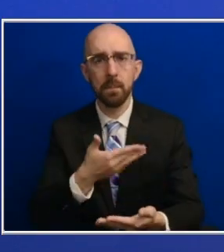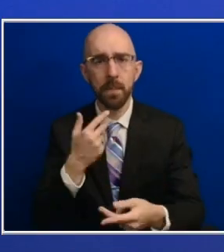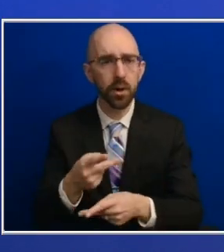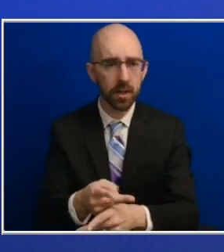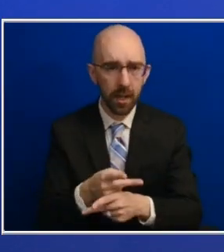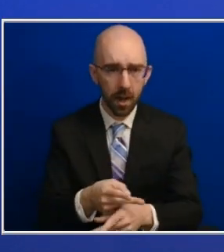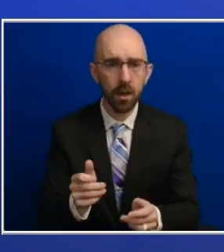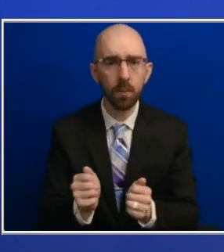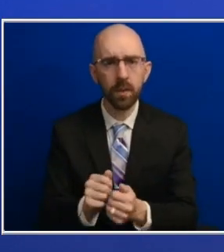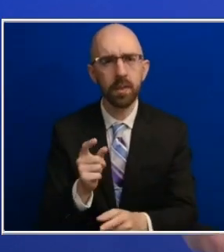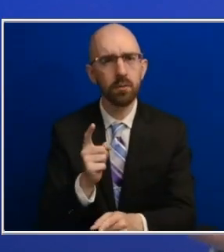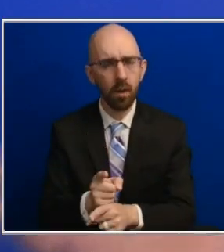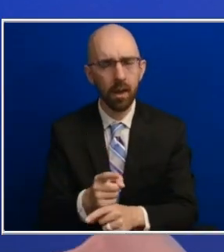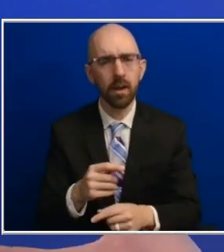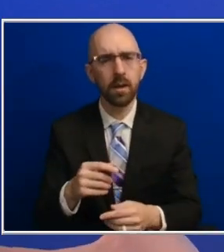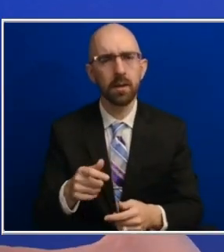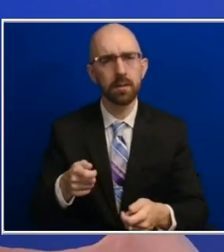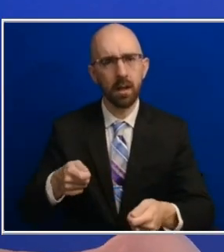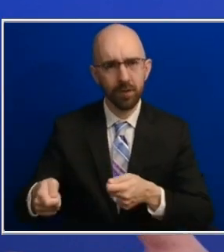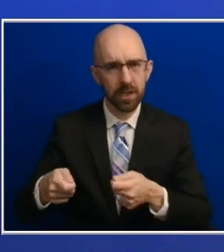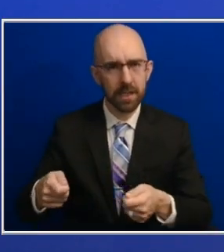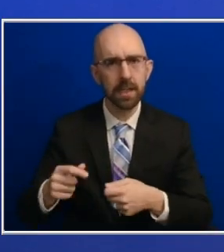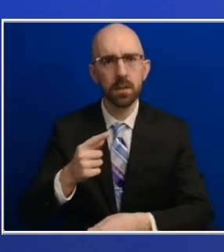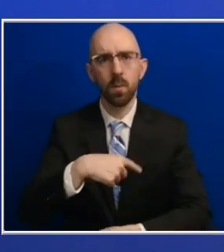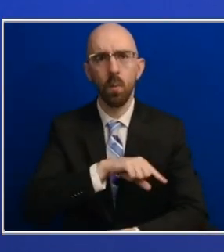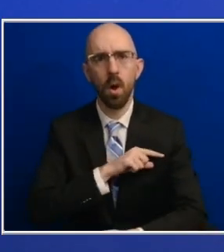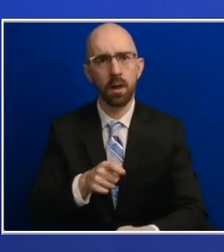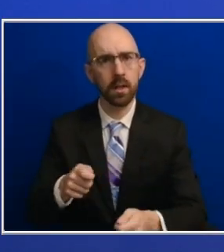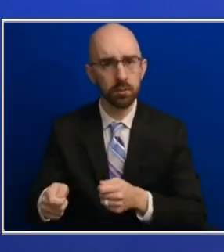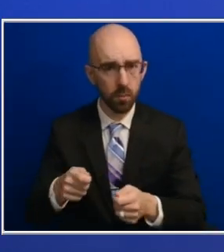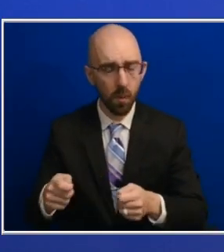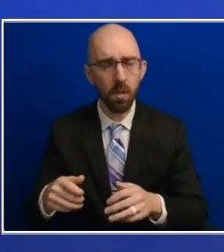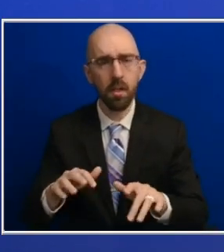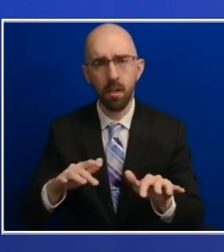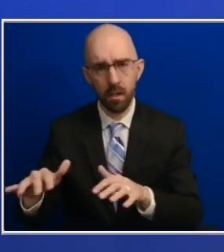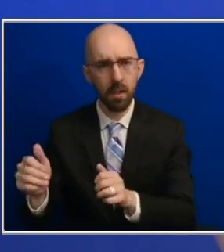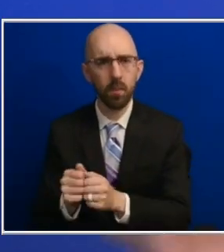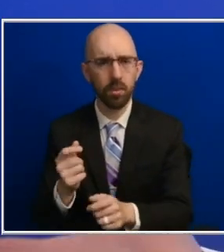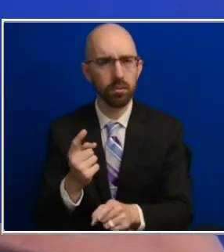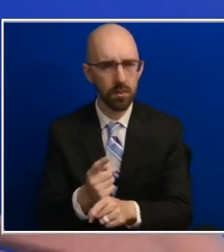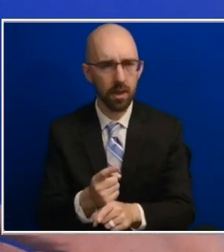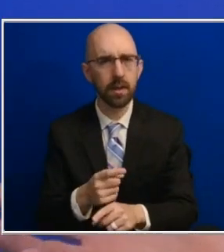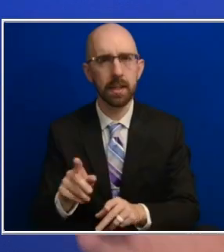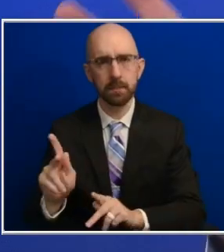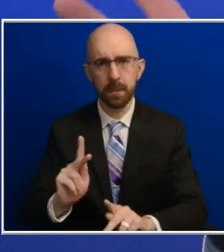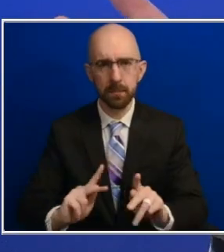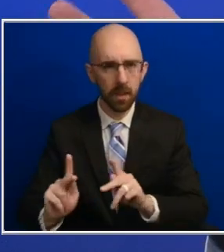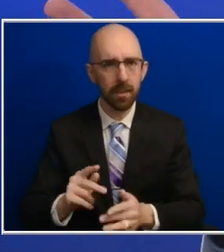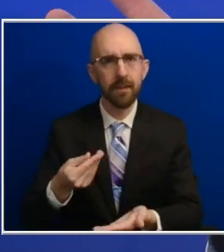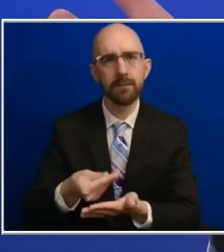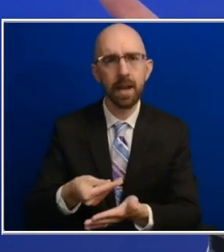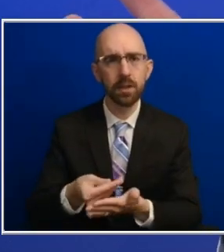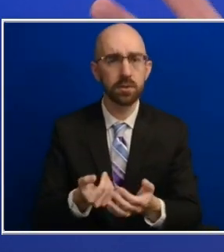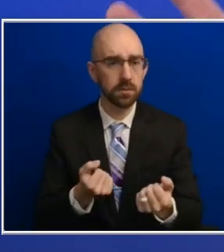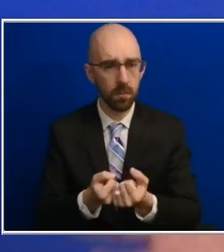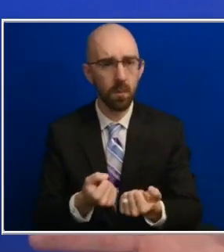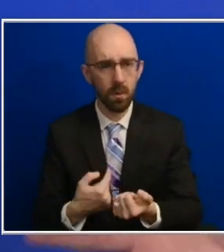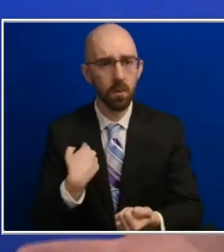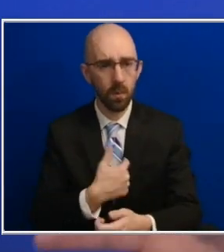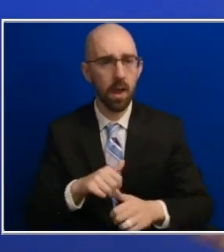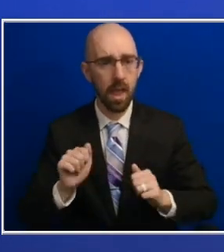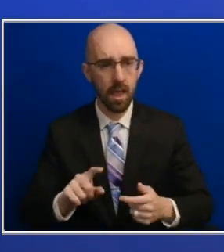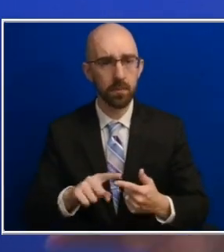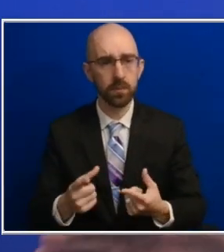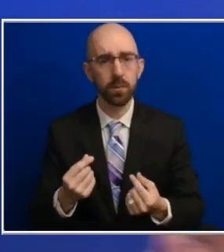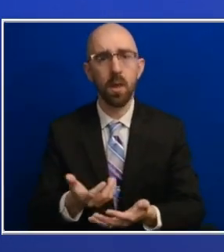right governance and quality control, with the right people and financial support, we're able to do a lot